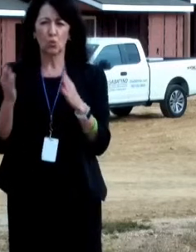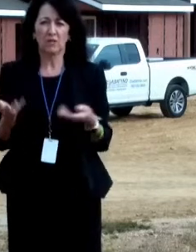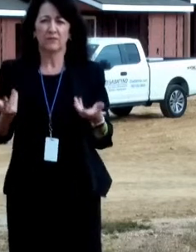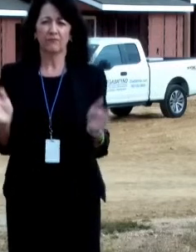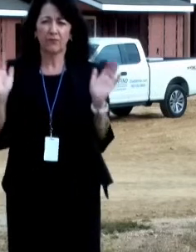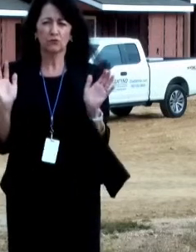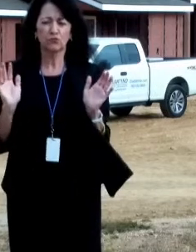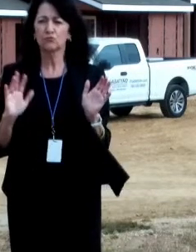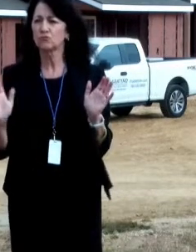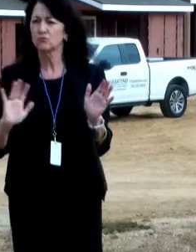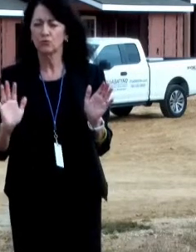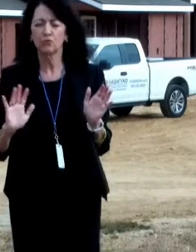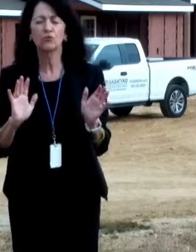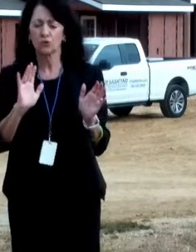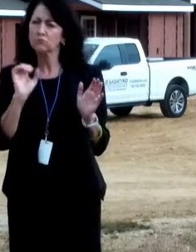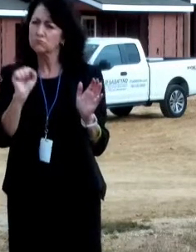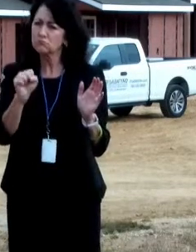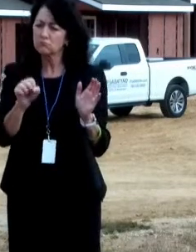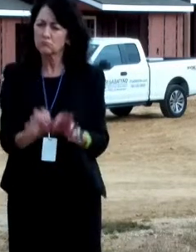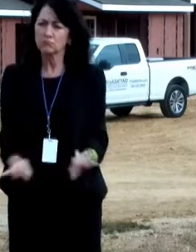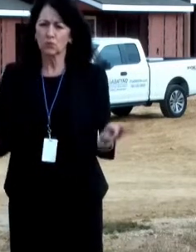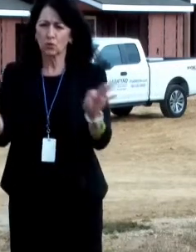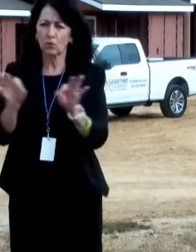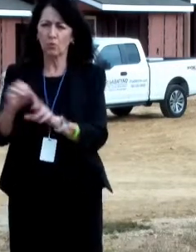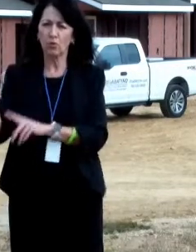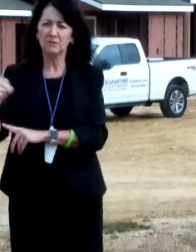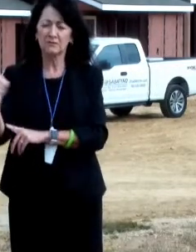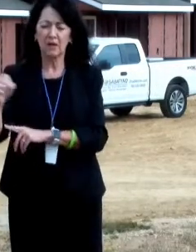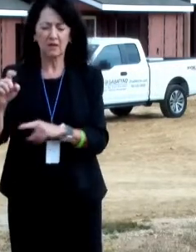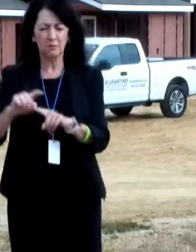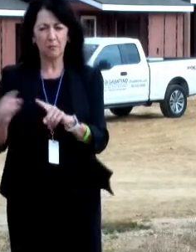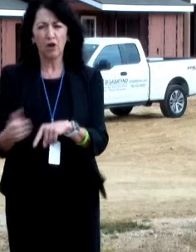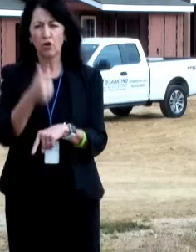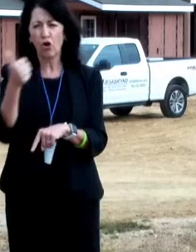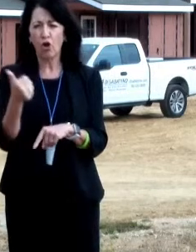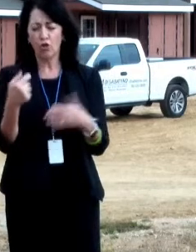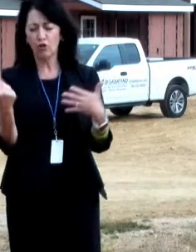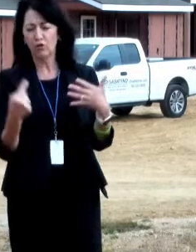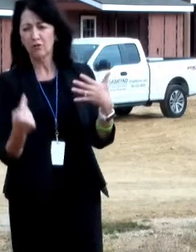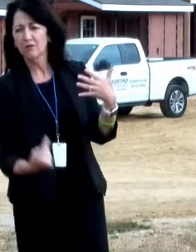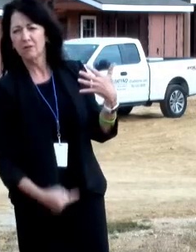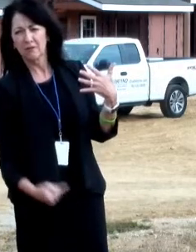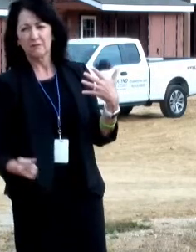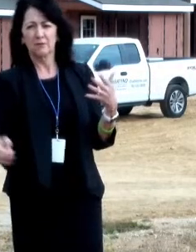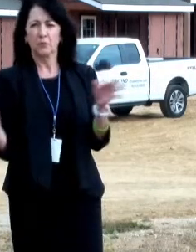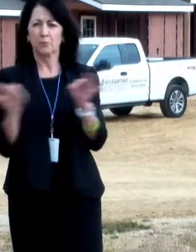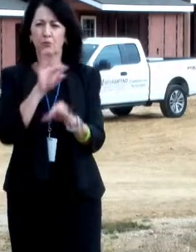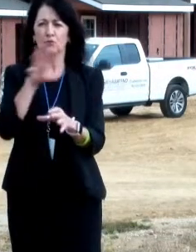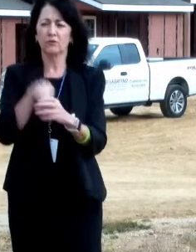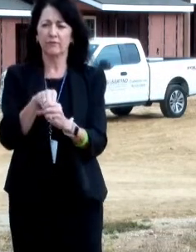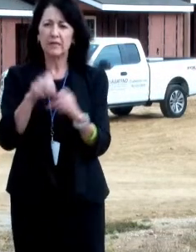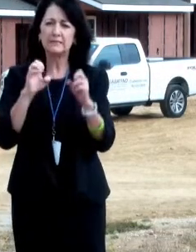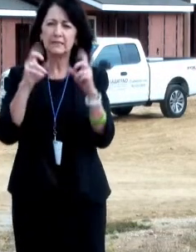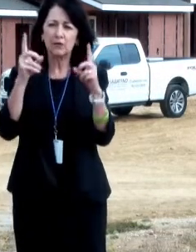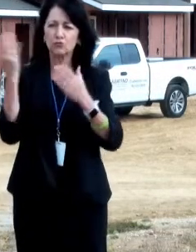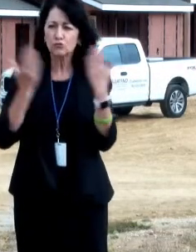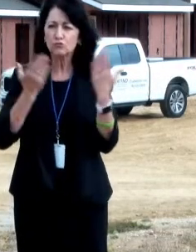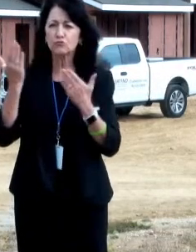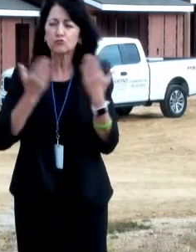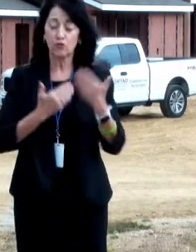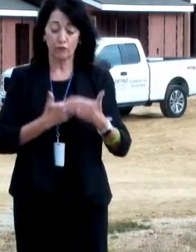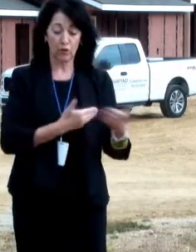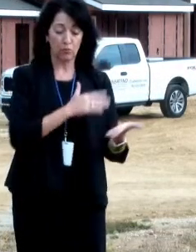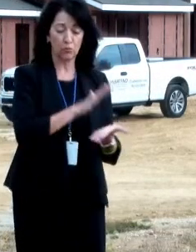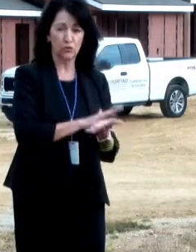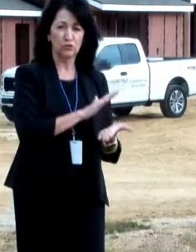are critically important, and we're going to talk about those, but also includes educational services from